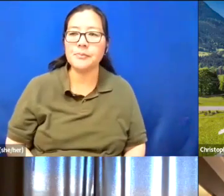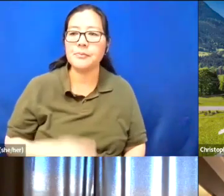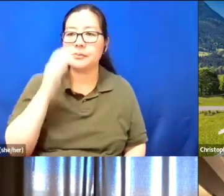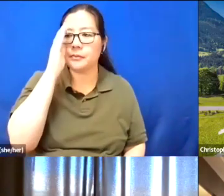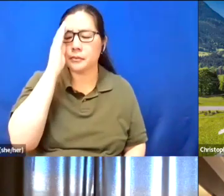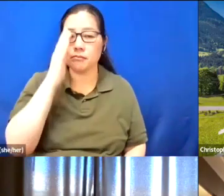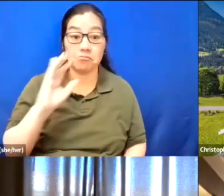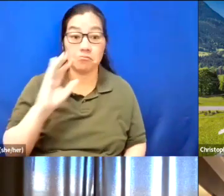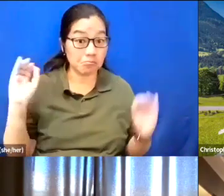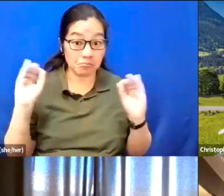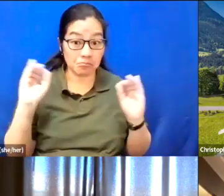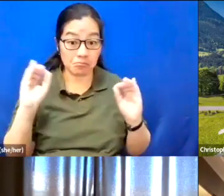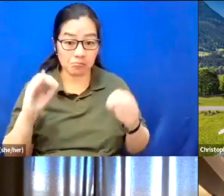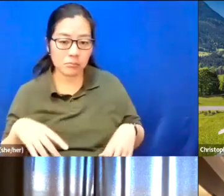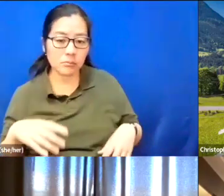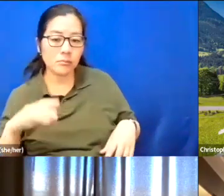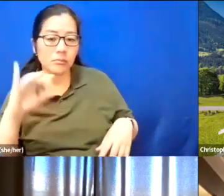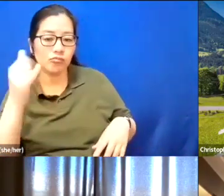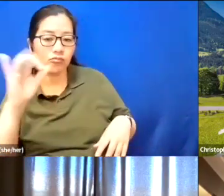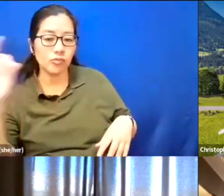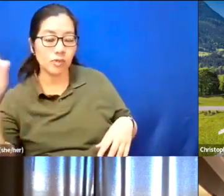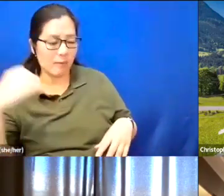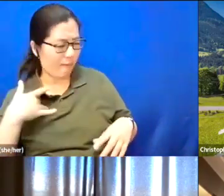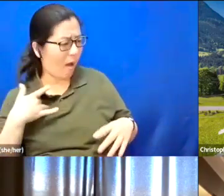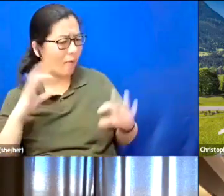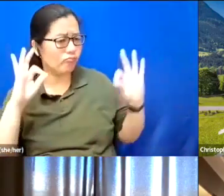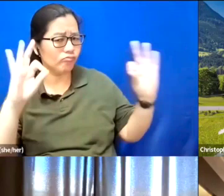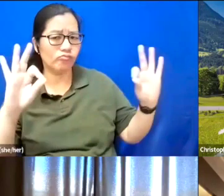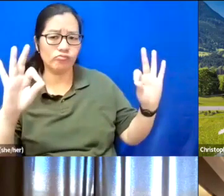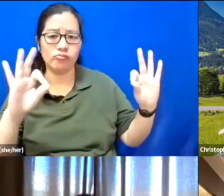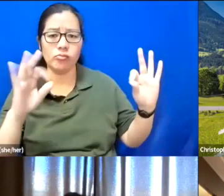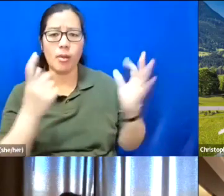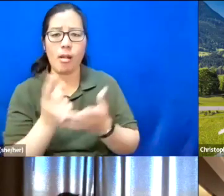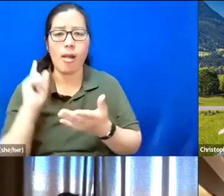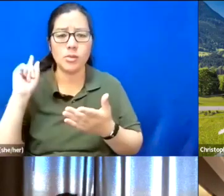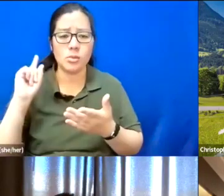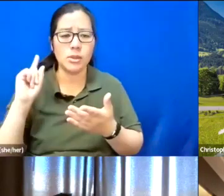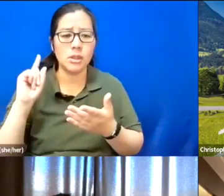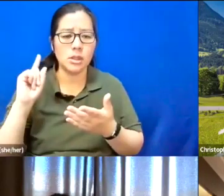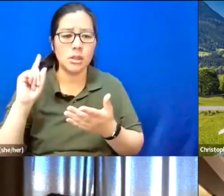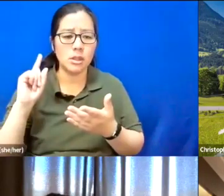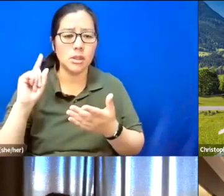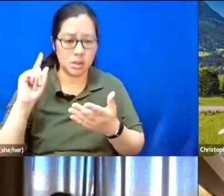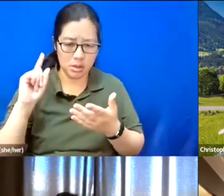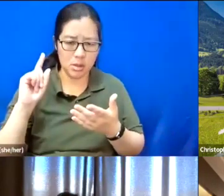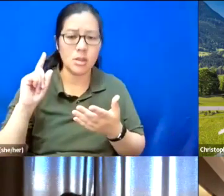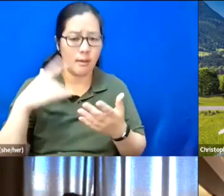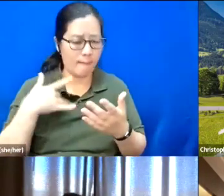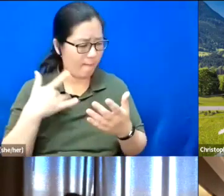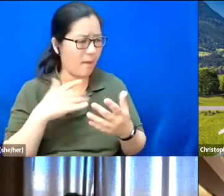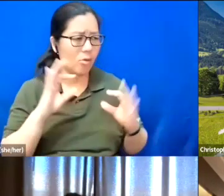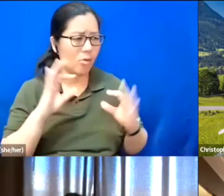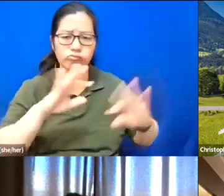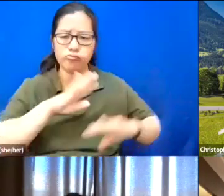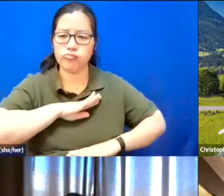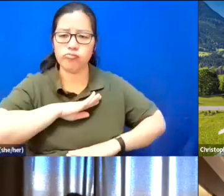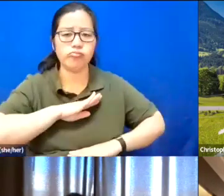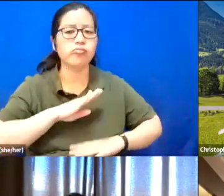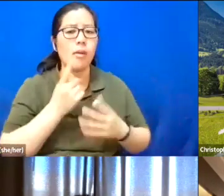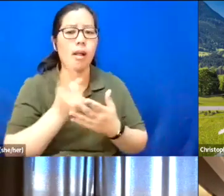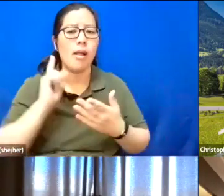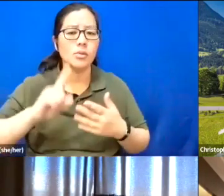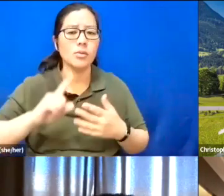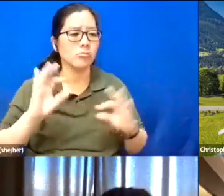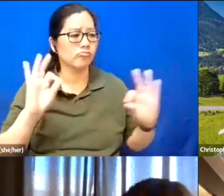No? I felt good about last week. Yeah. Huh? You guys finished it last week, right? Or something. Yeah, no, I felt good about it. I felt good. Good.